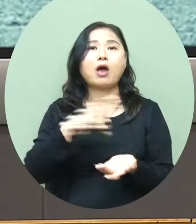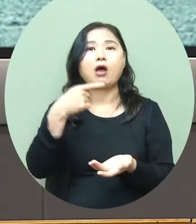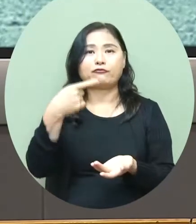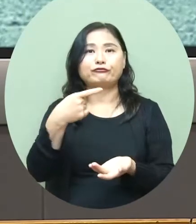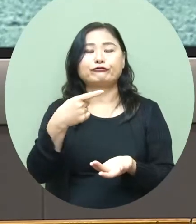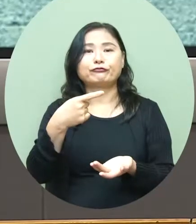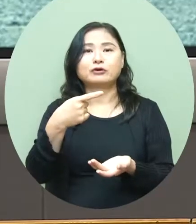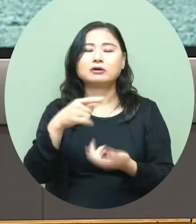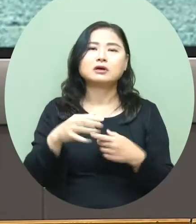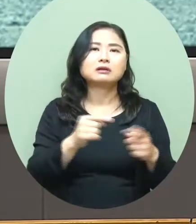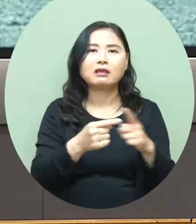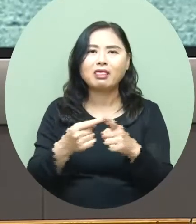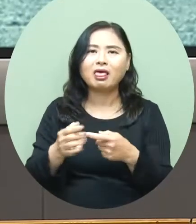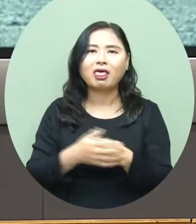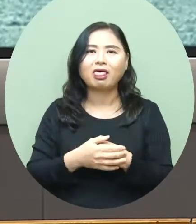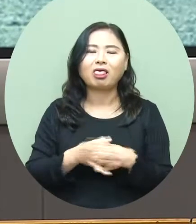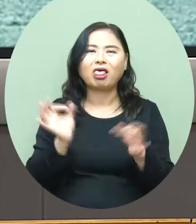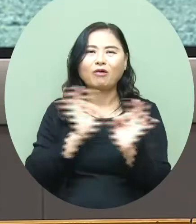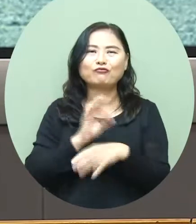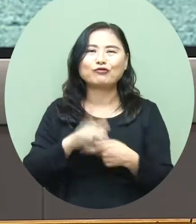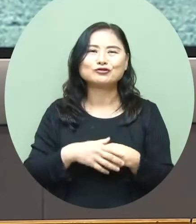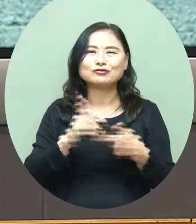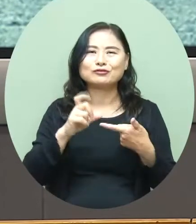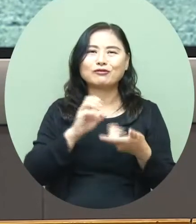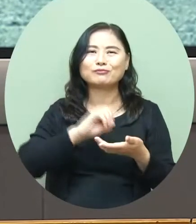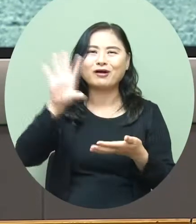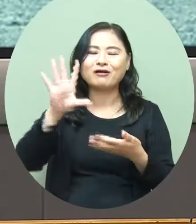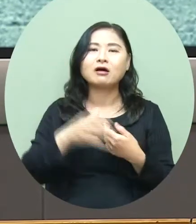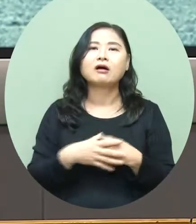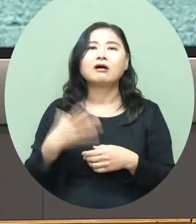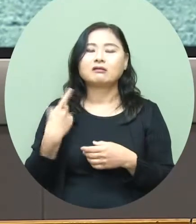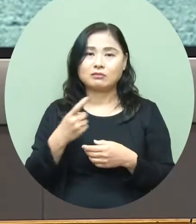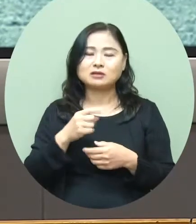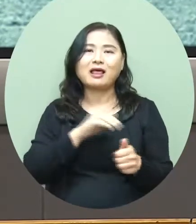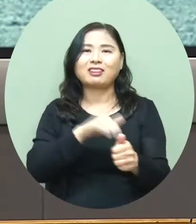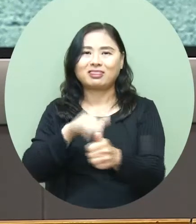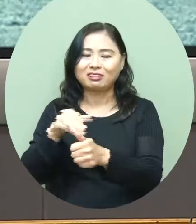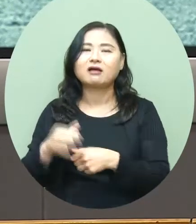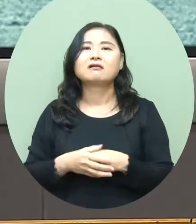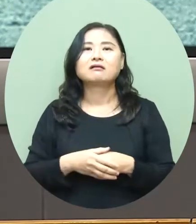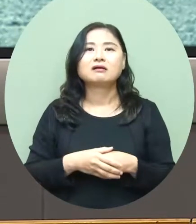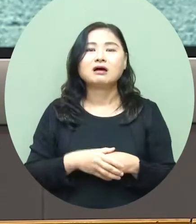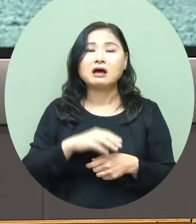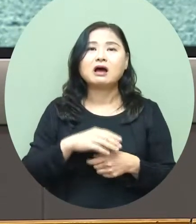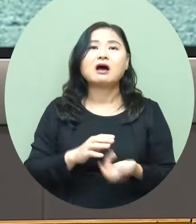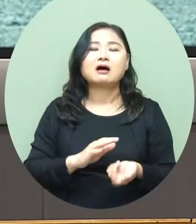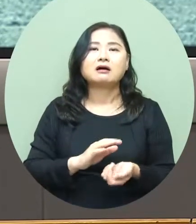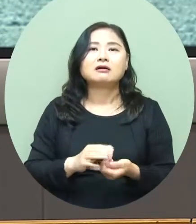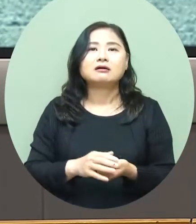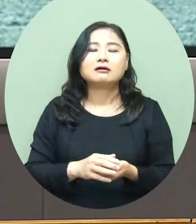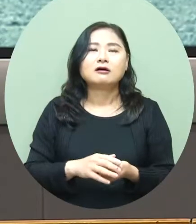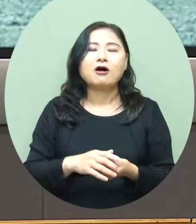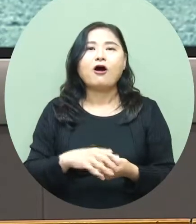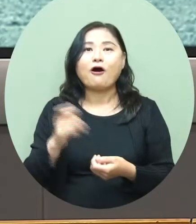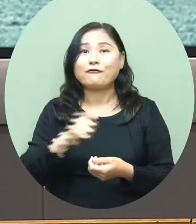So yesterday we have reminded people that they only need to report to the platform if they were